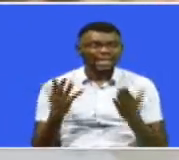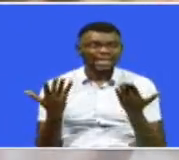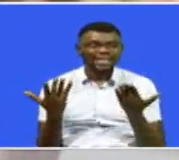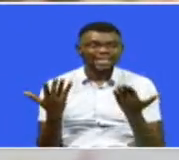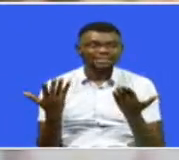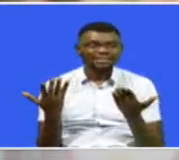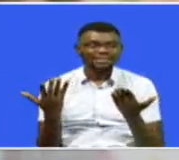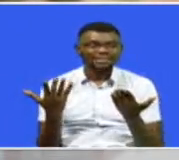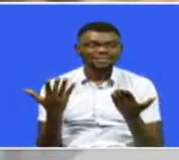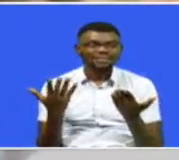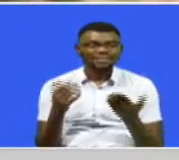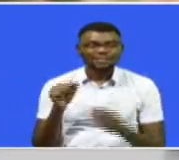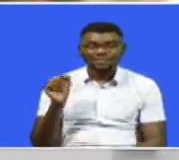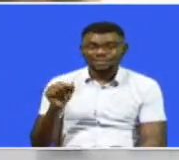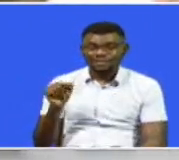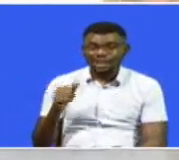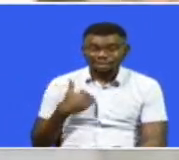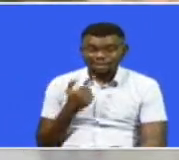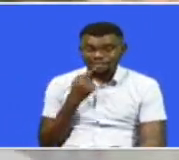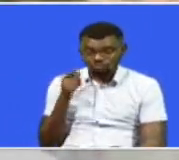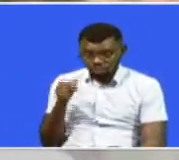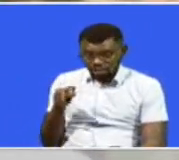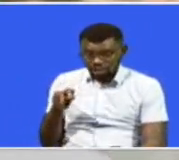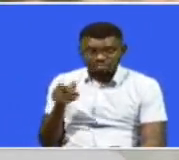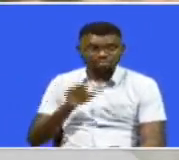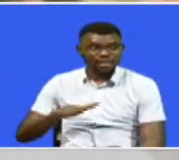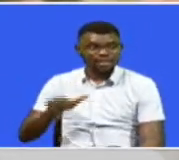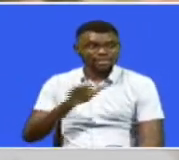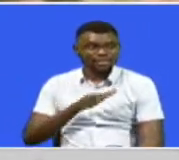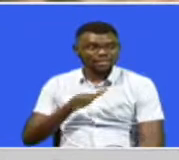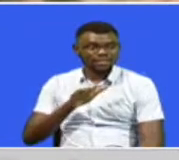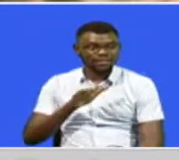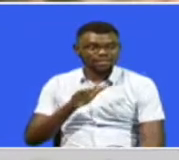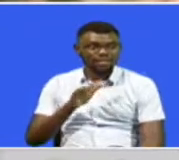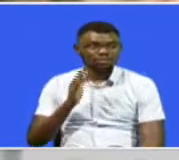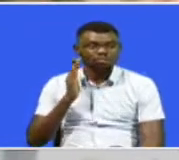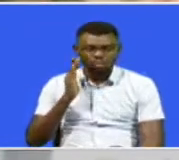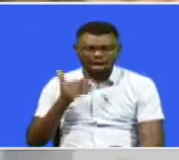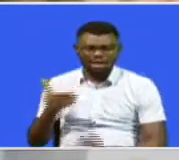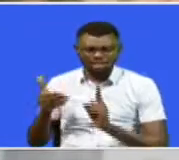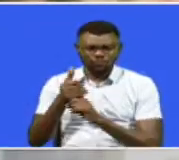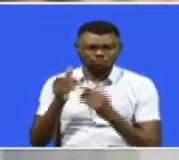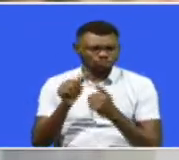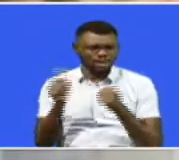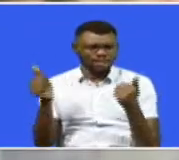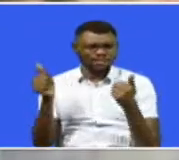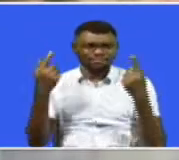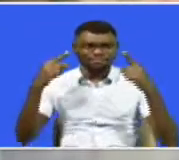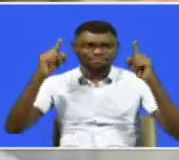issue. So yes, I can tell you in this region, for the most part, we've achieved our key goals.